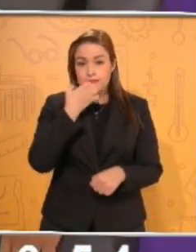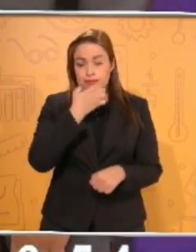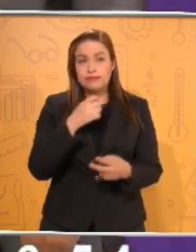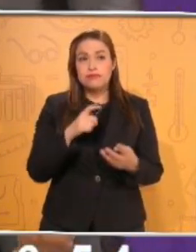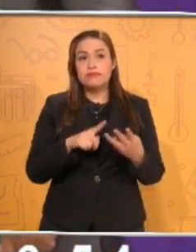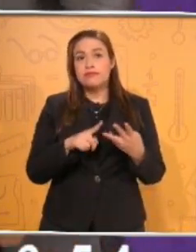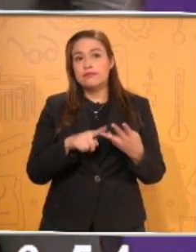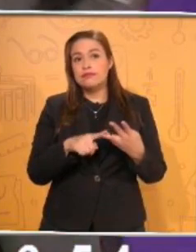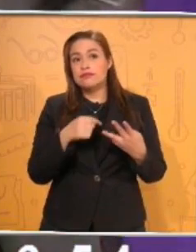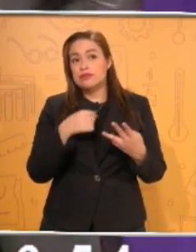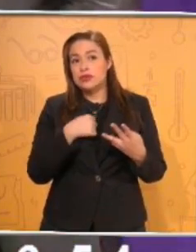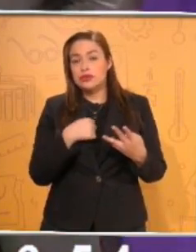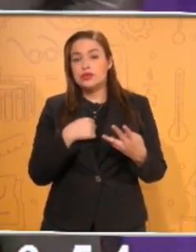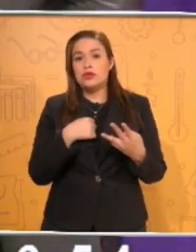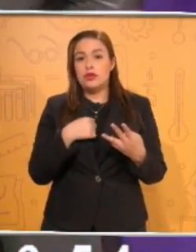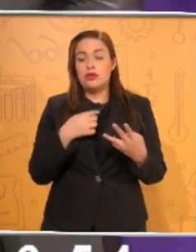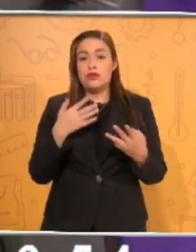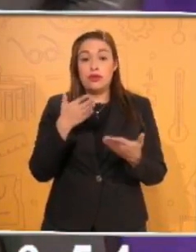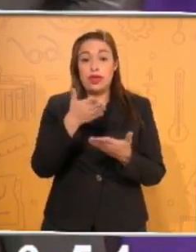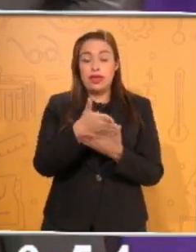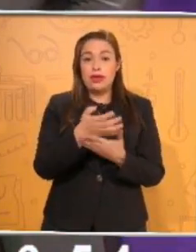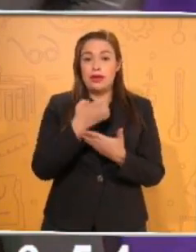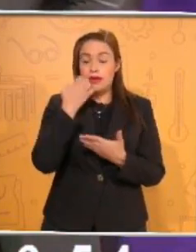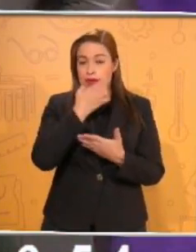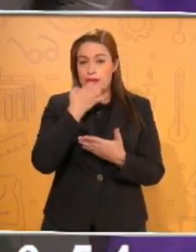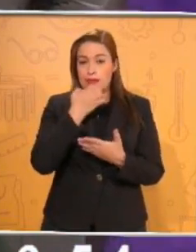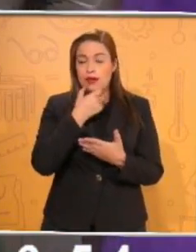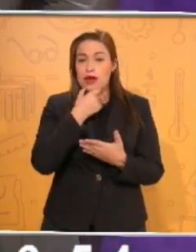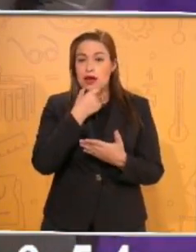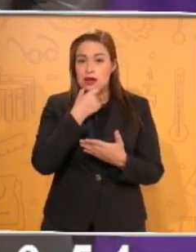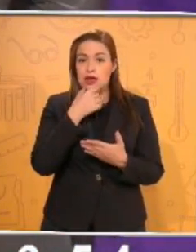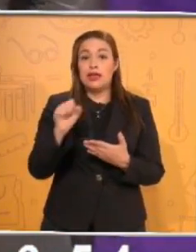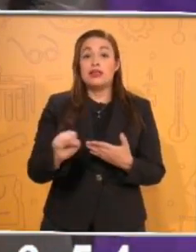I was taking English lessons on Saturdays.